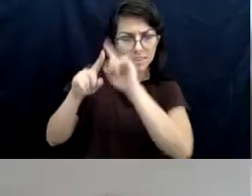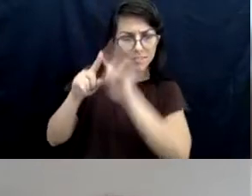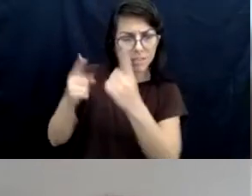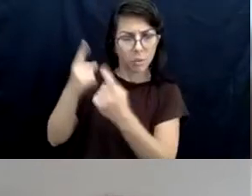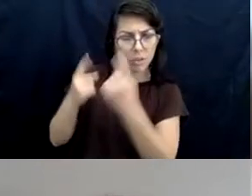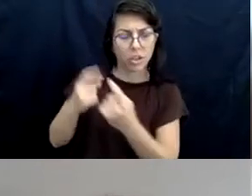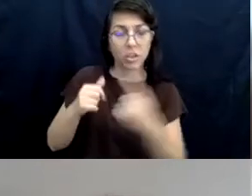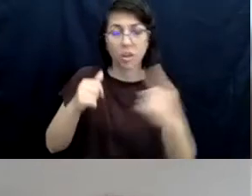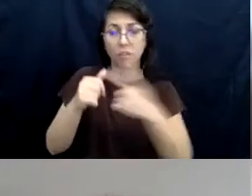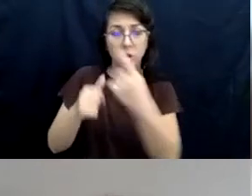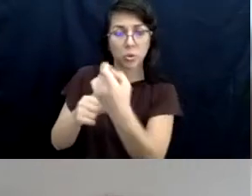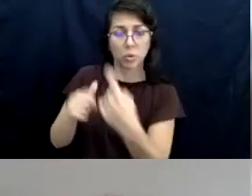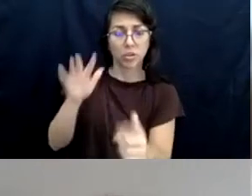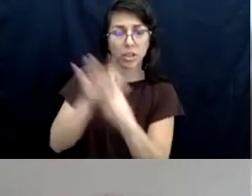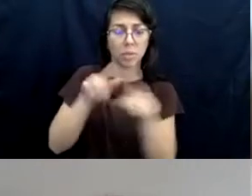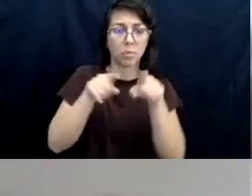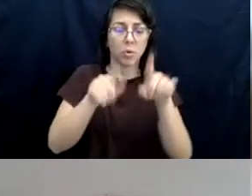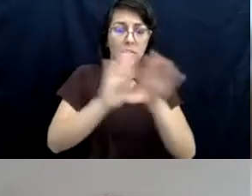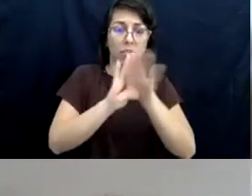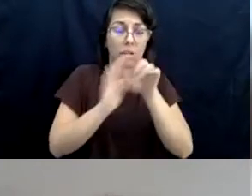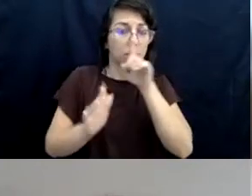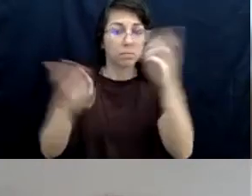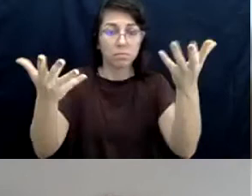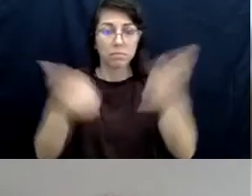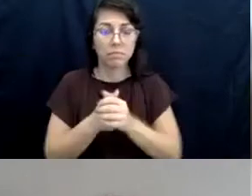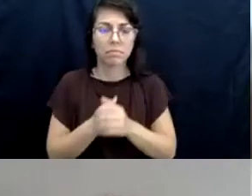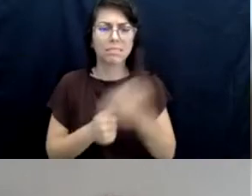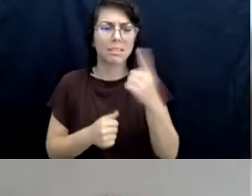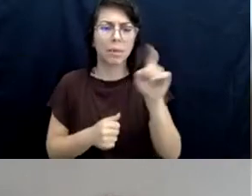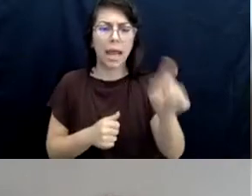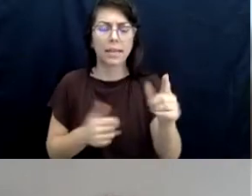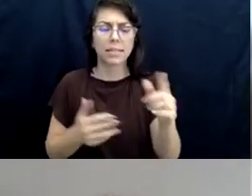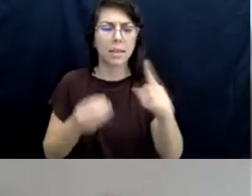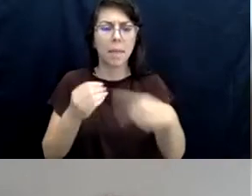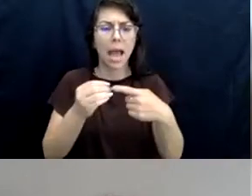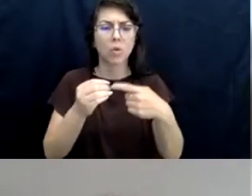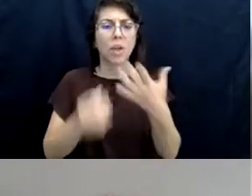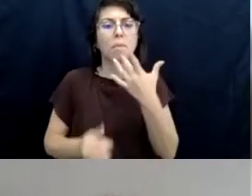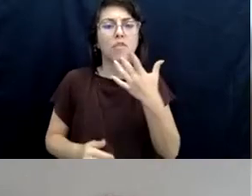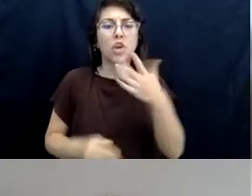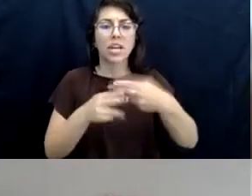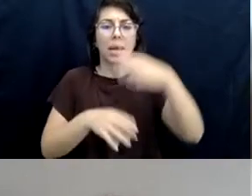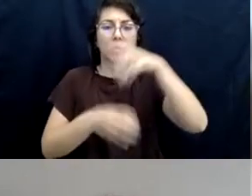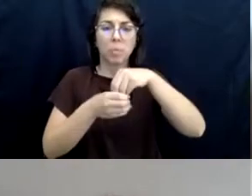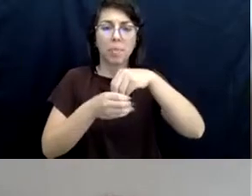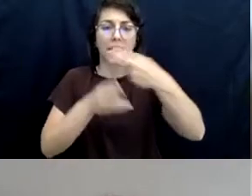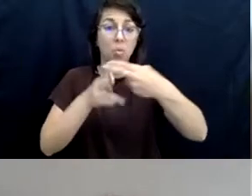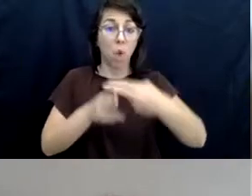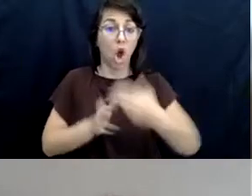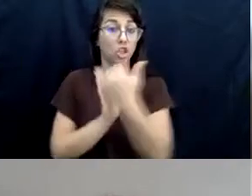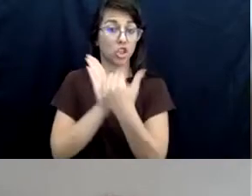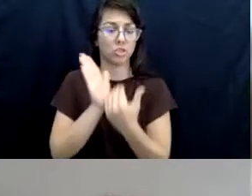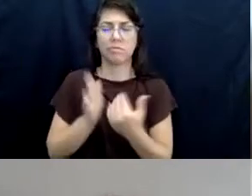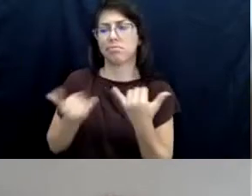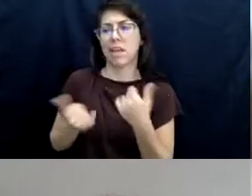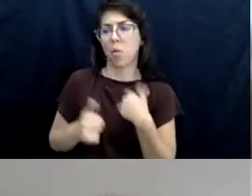one of the first questions that came up during the video was someone asked about preferred names on our rosters. So at the moment, we do not